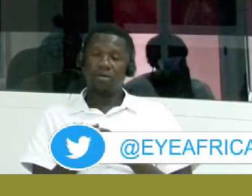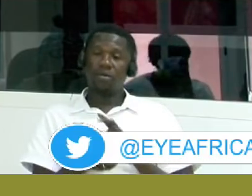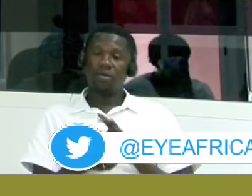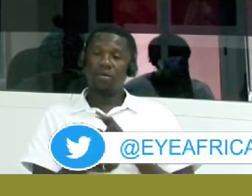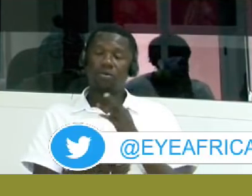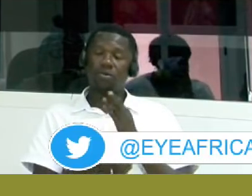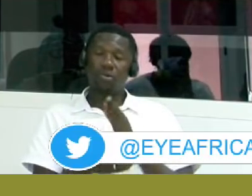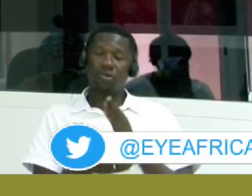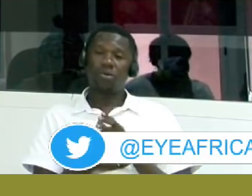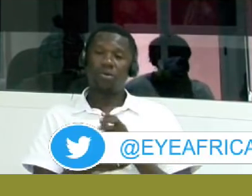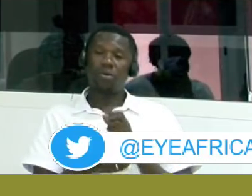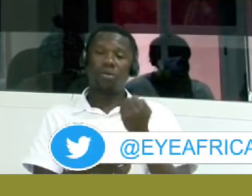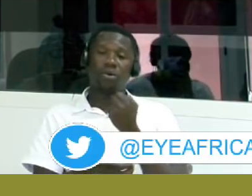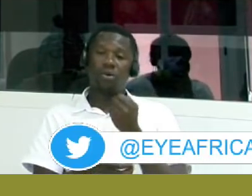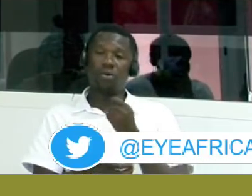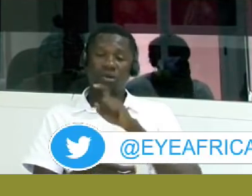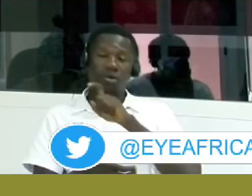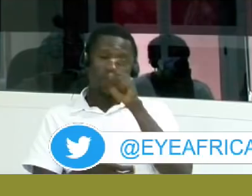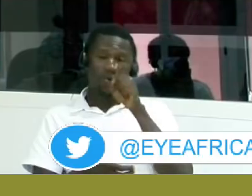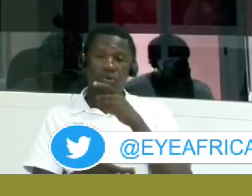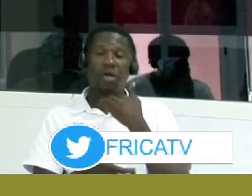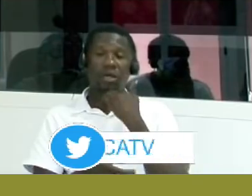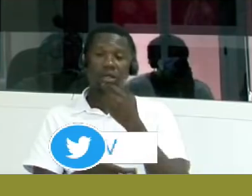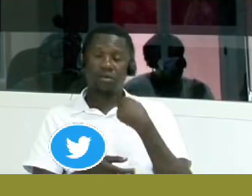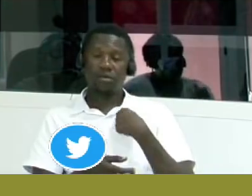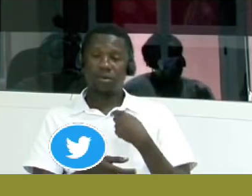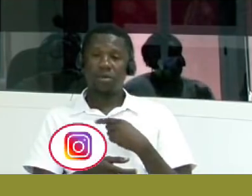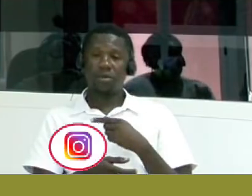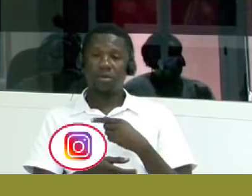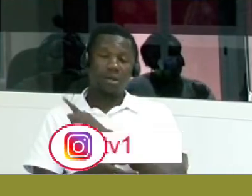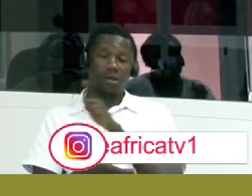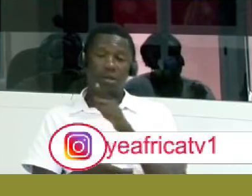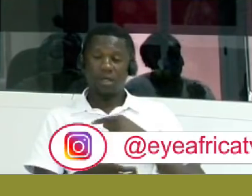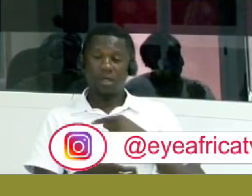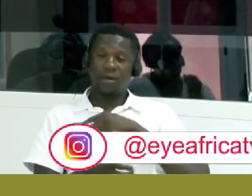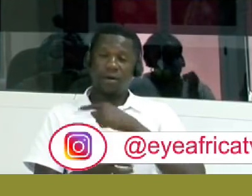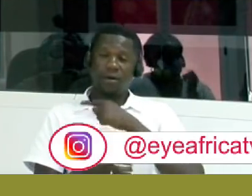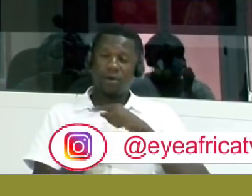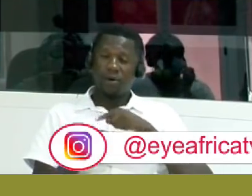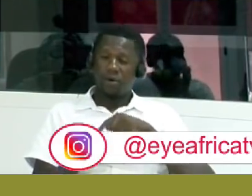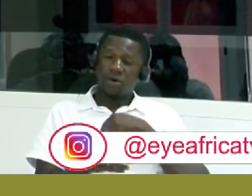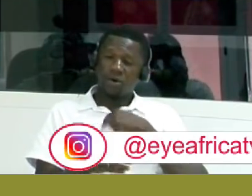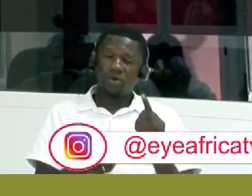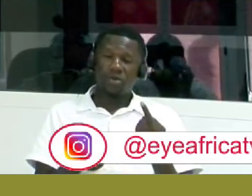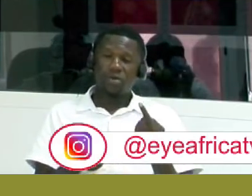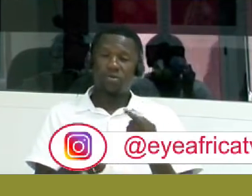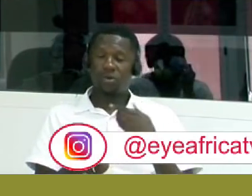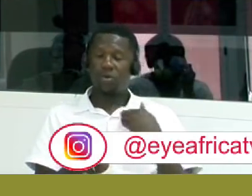Certainly not, because what the questions you are asking me, they hurt. Because I know what I went through.